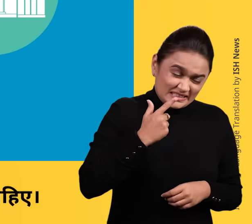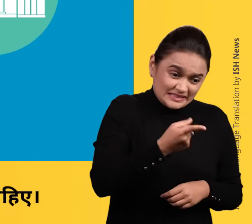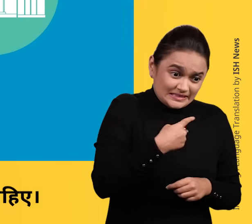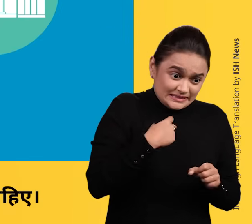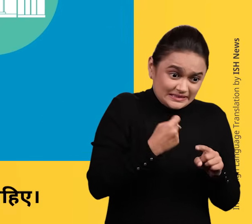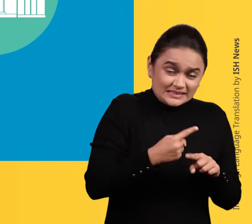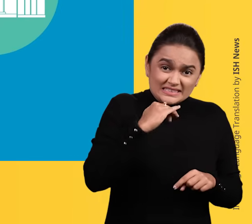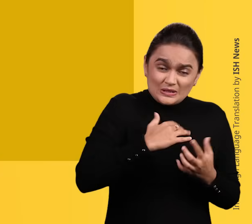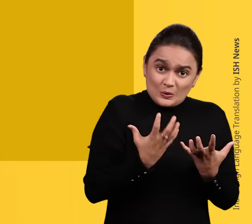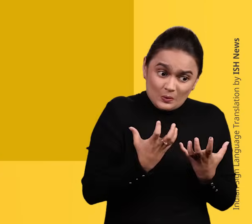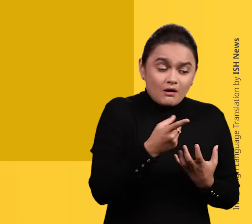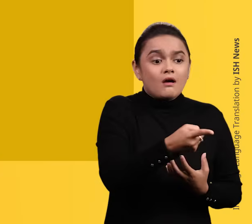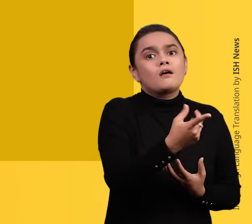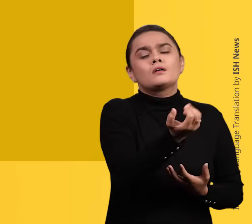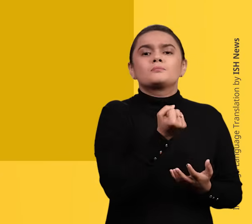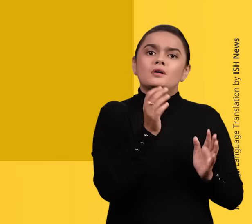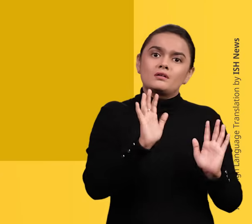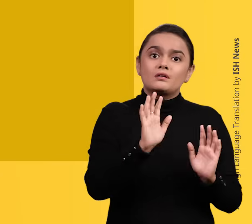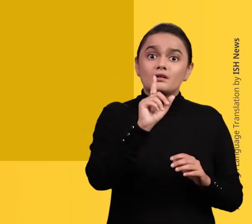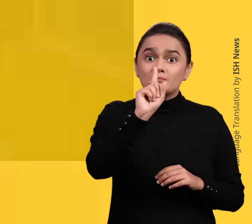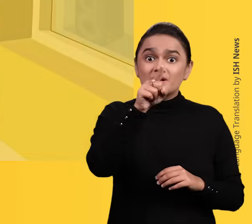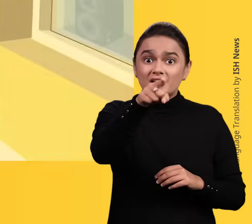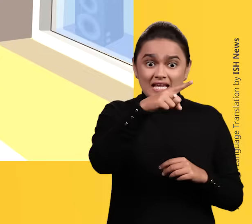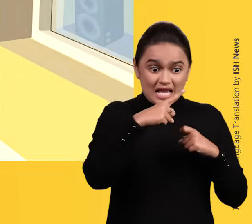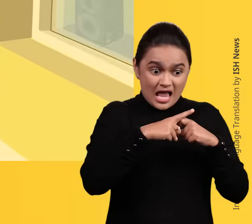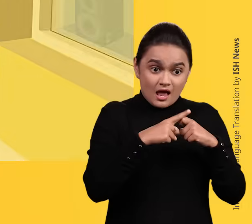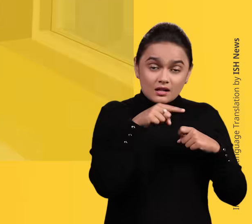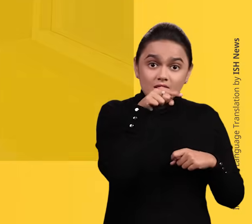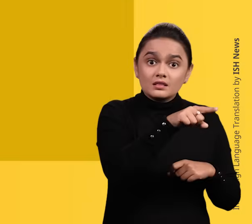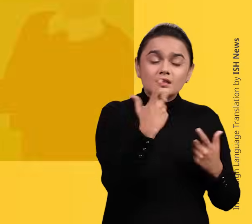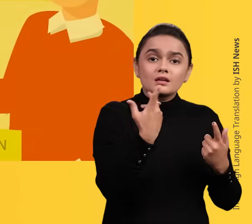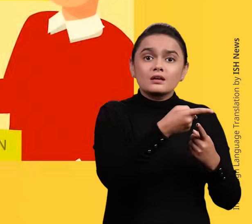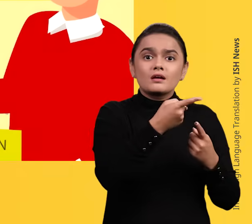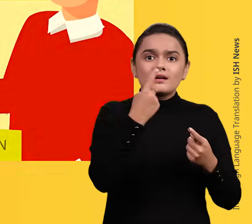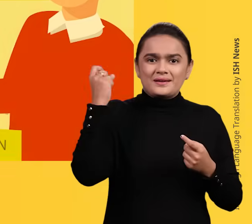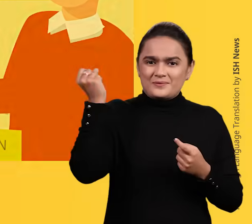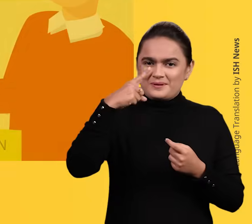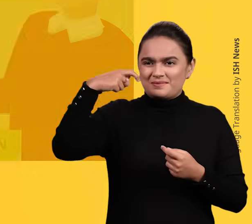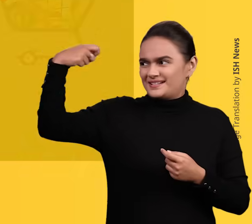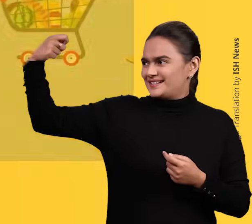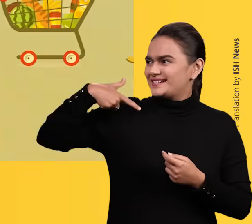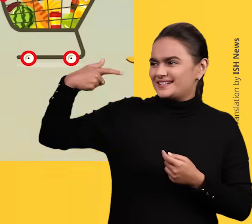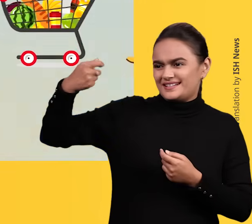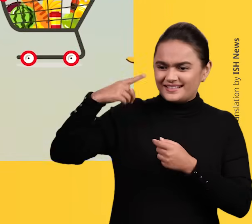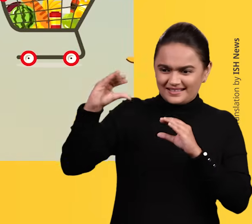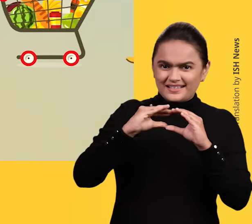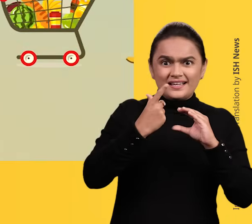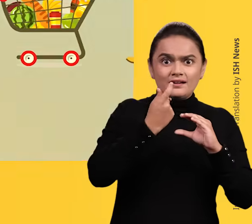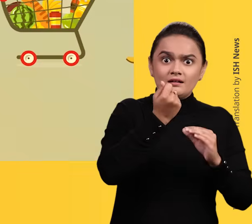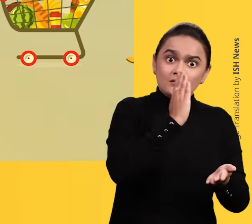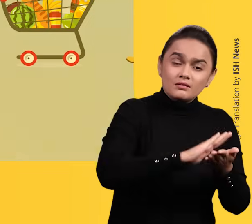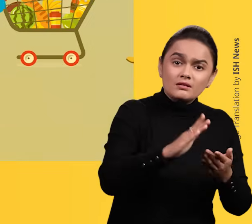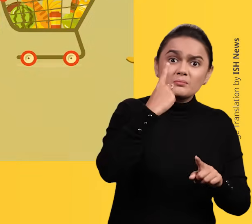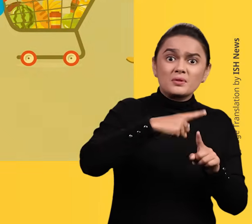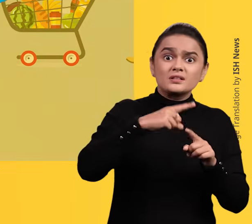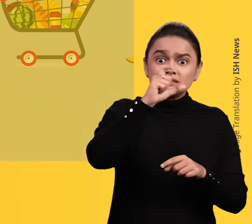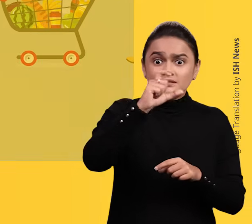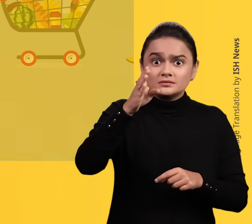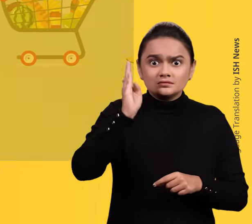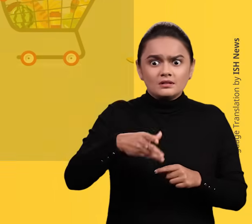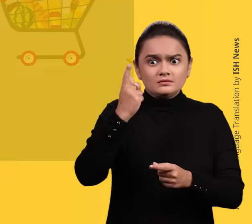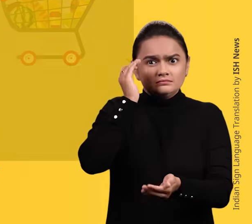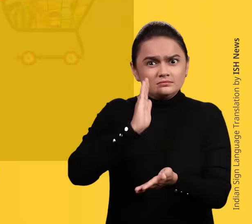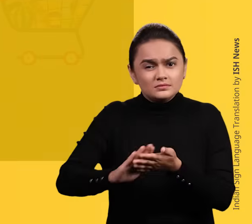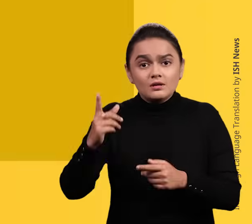important needs. In the case of Karthik, not only does he spend all his salary, he borrows